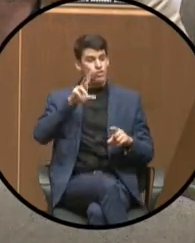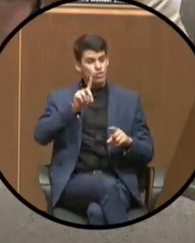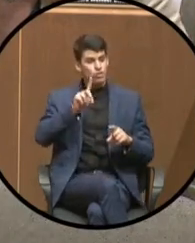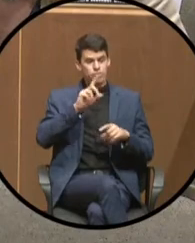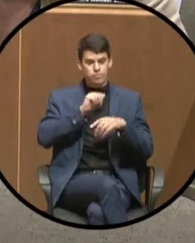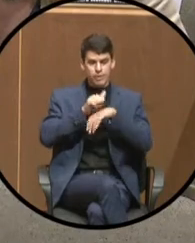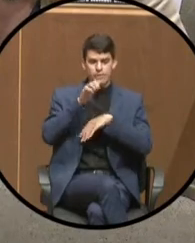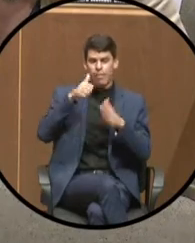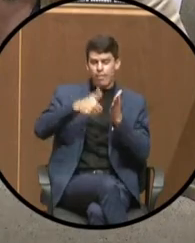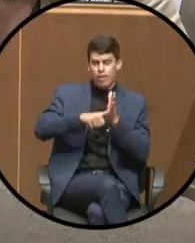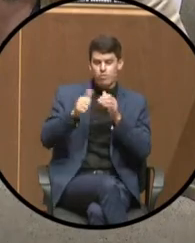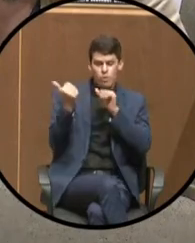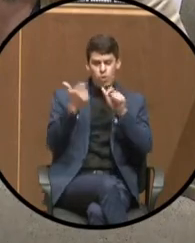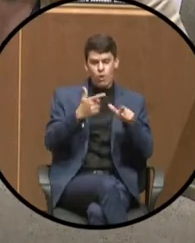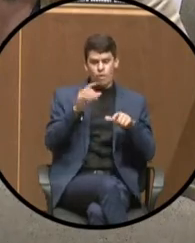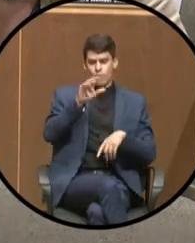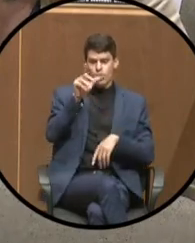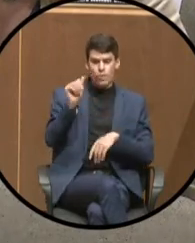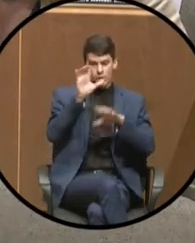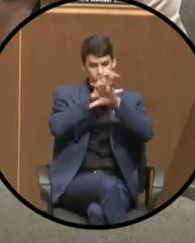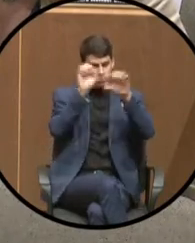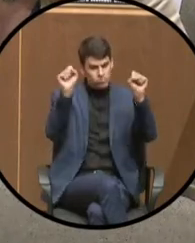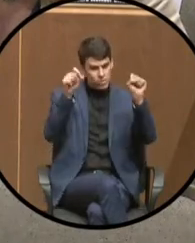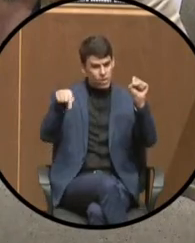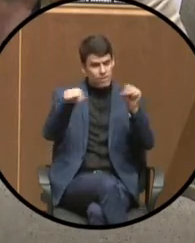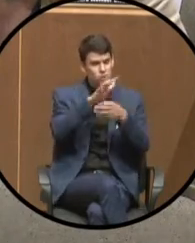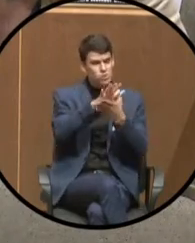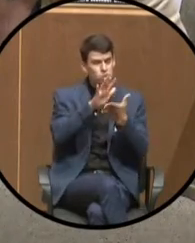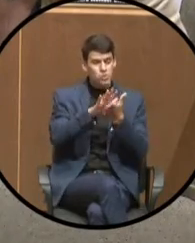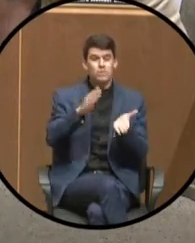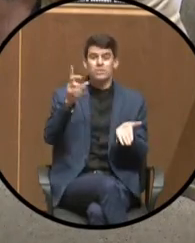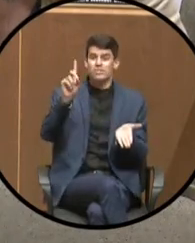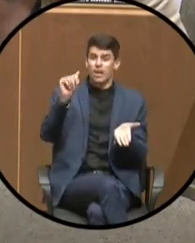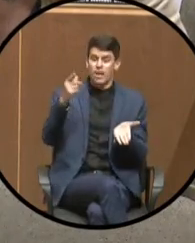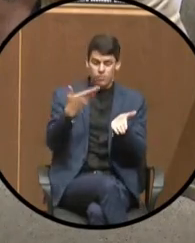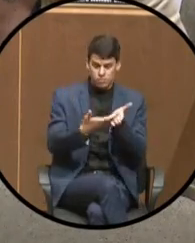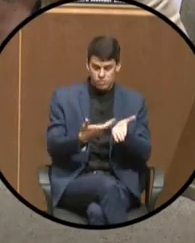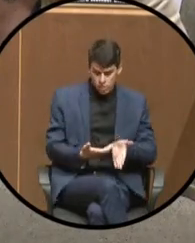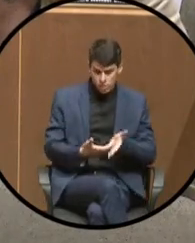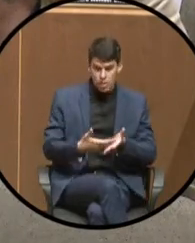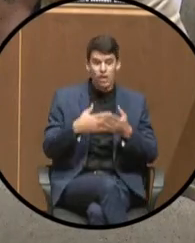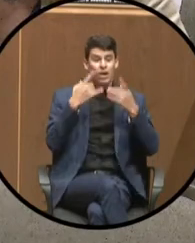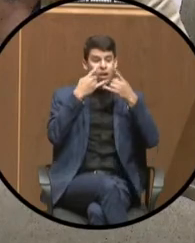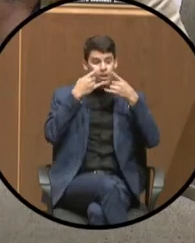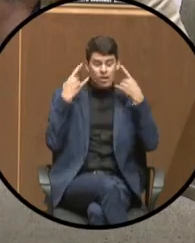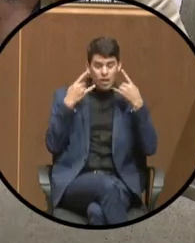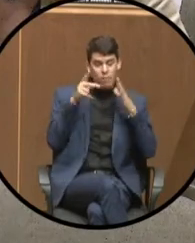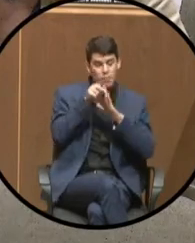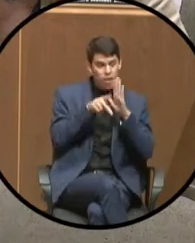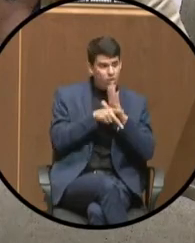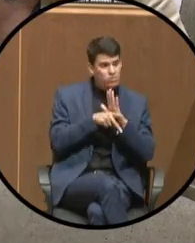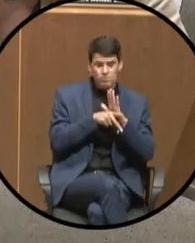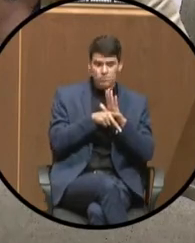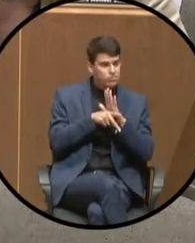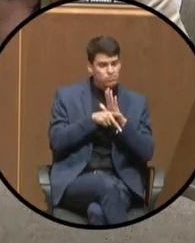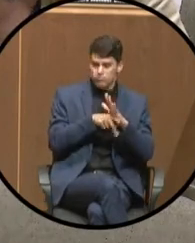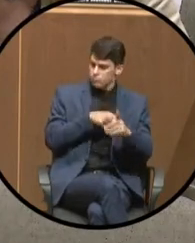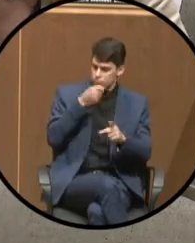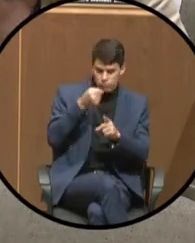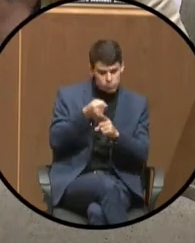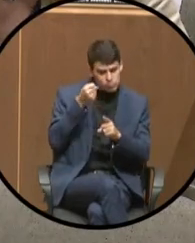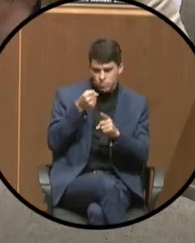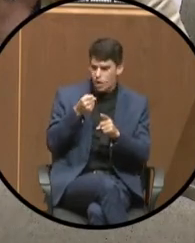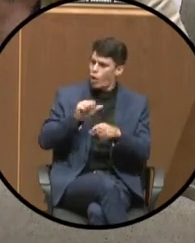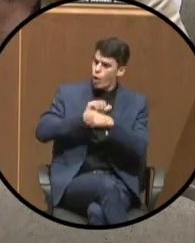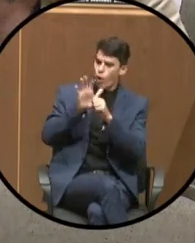sent a letter to all the Florida superintendents saying, and I quote, "The data shows us that district face covering policies do not impact the spread of the